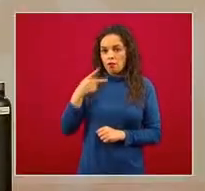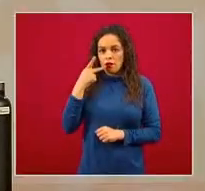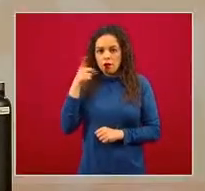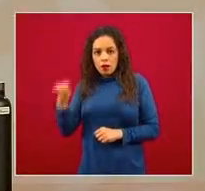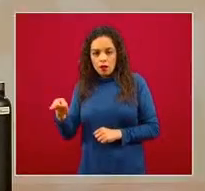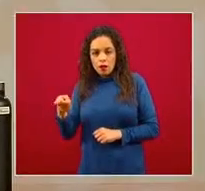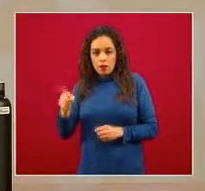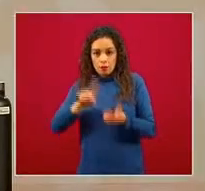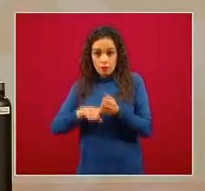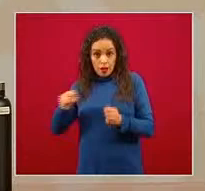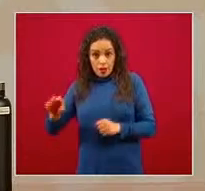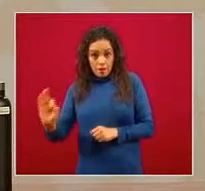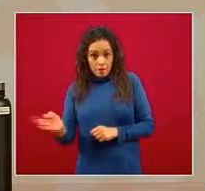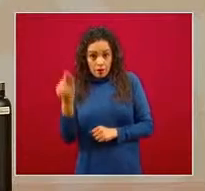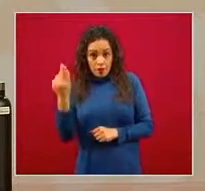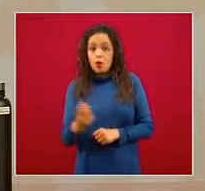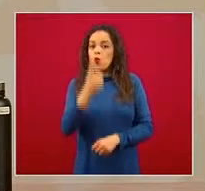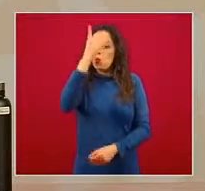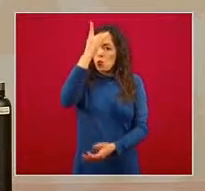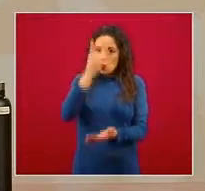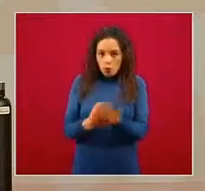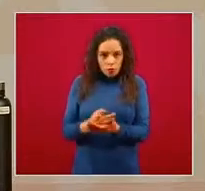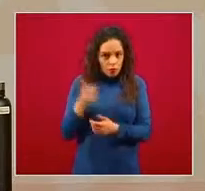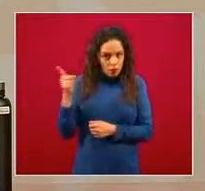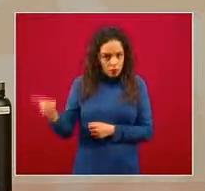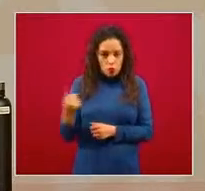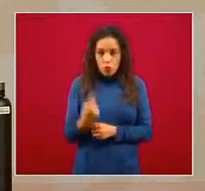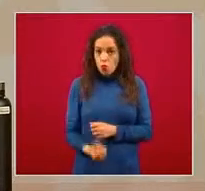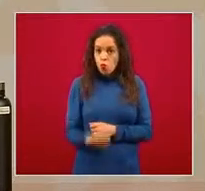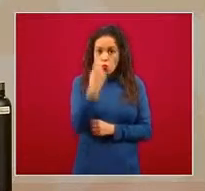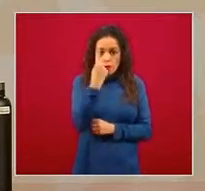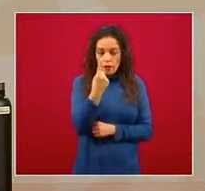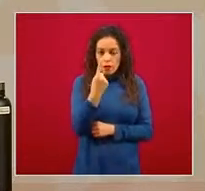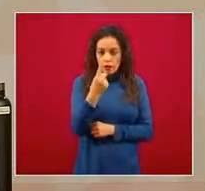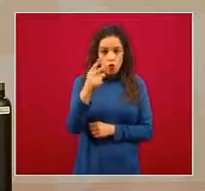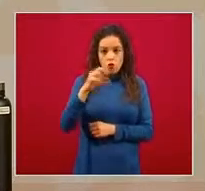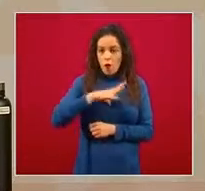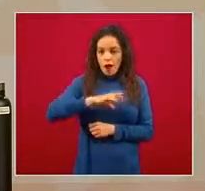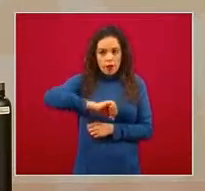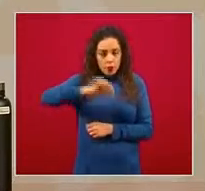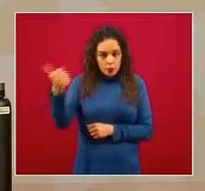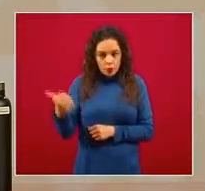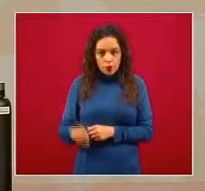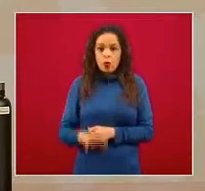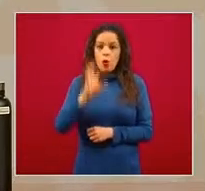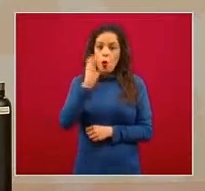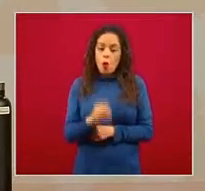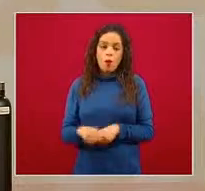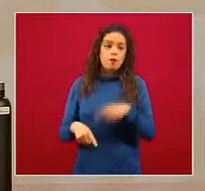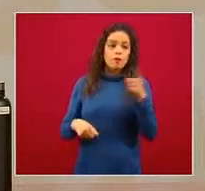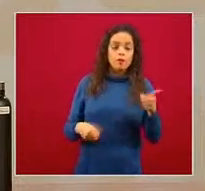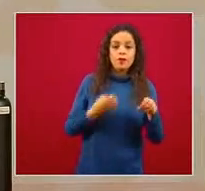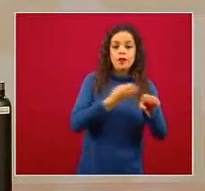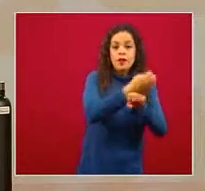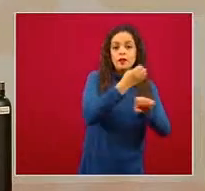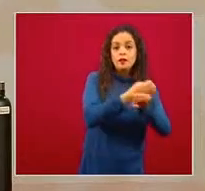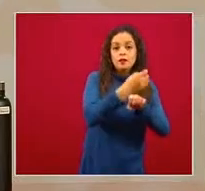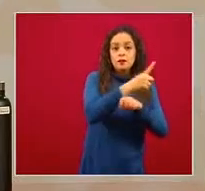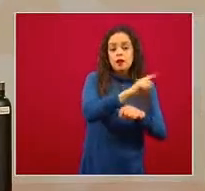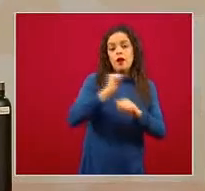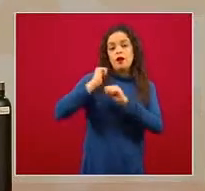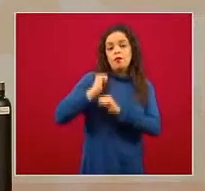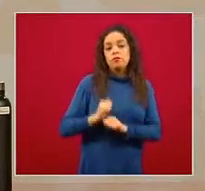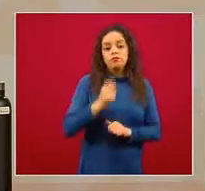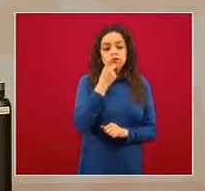contradictions between the federal stoplight being because certain differences